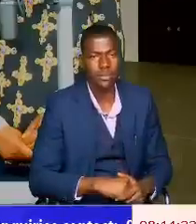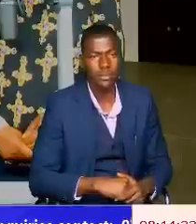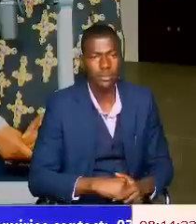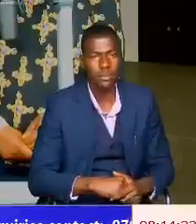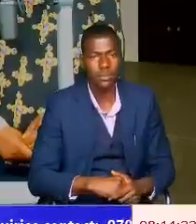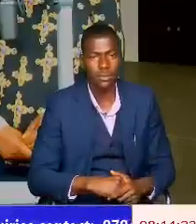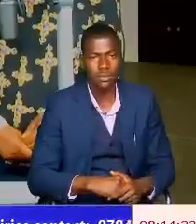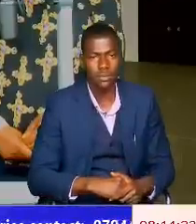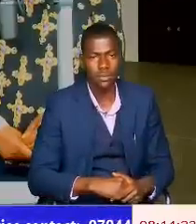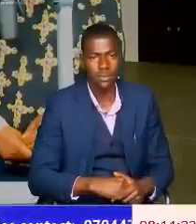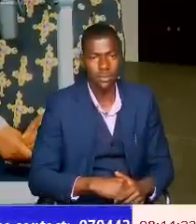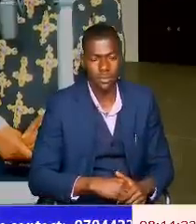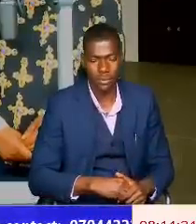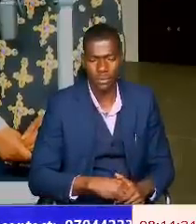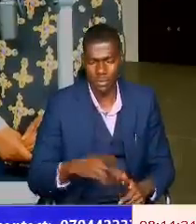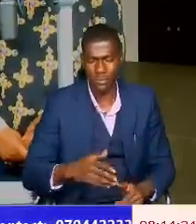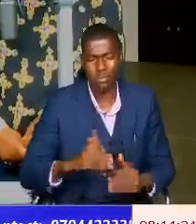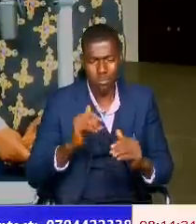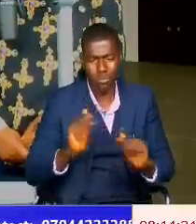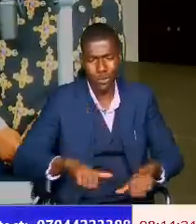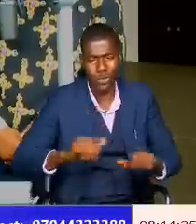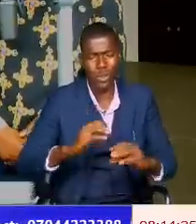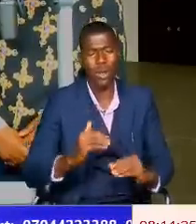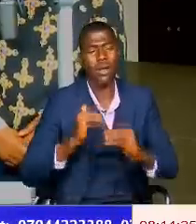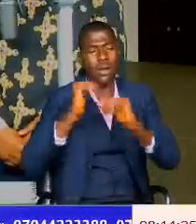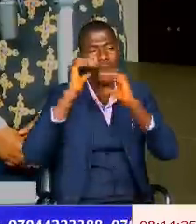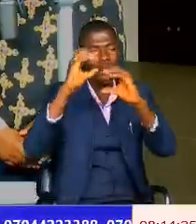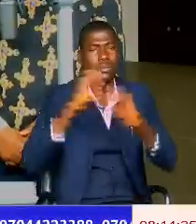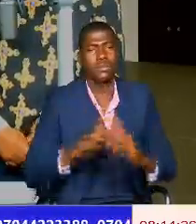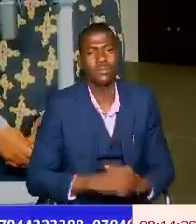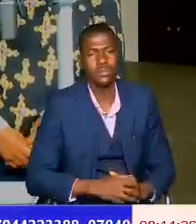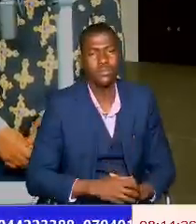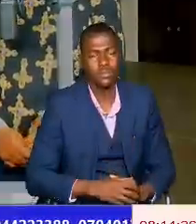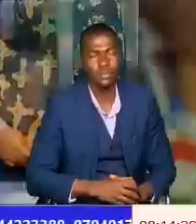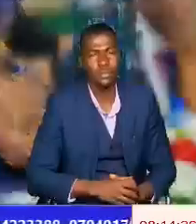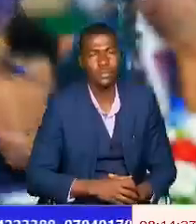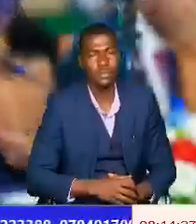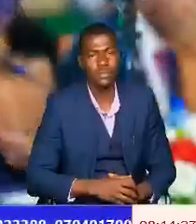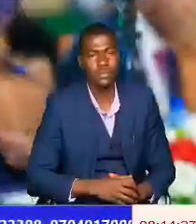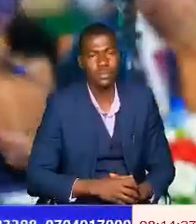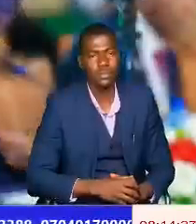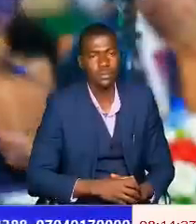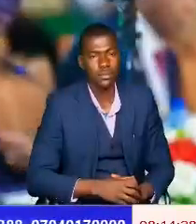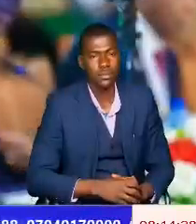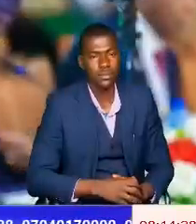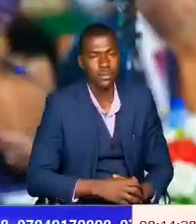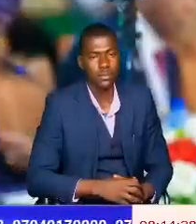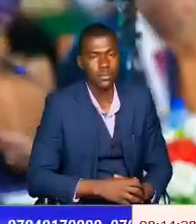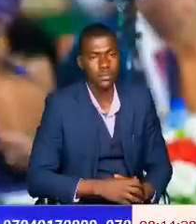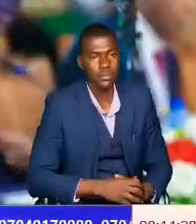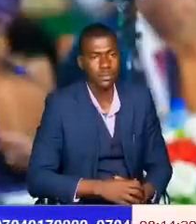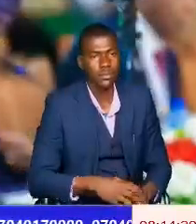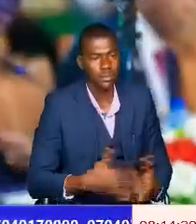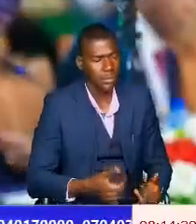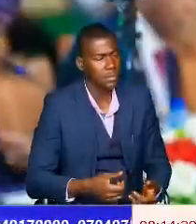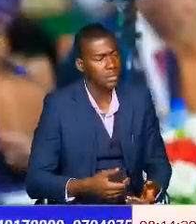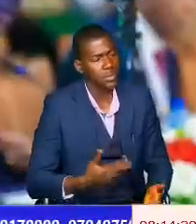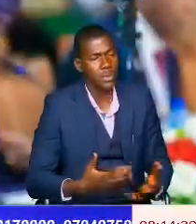to proper president. Amen. Amen. At least. Buhari will just finish in remaining